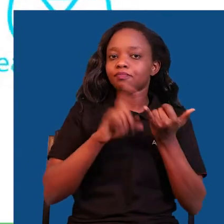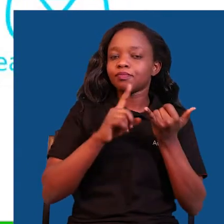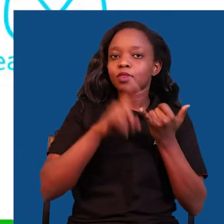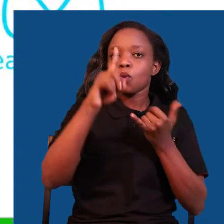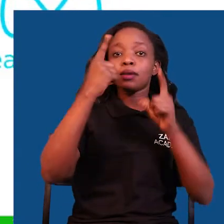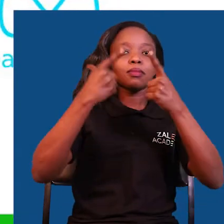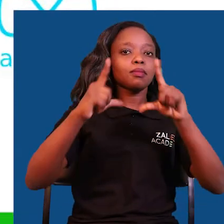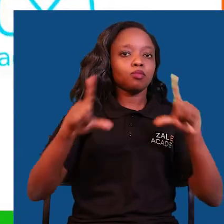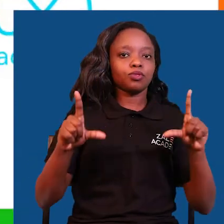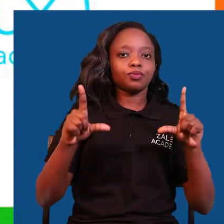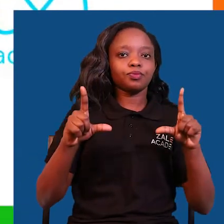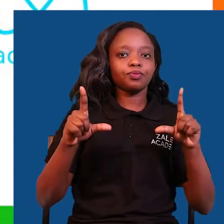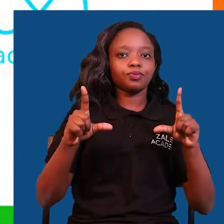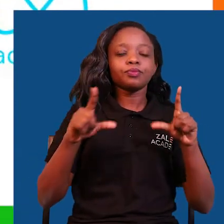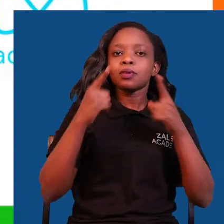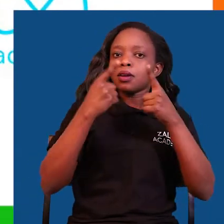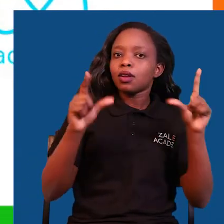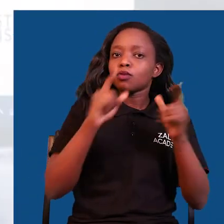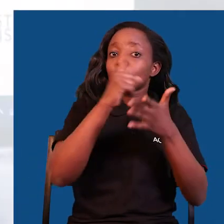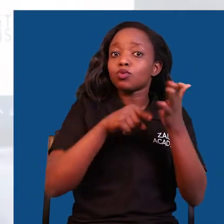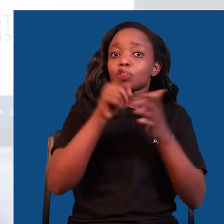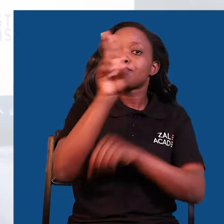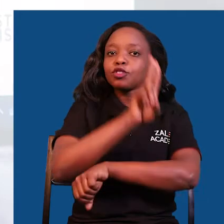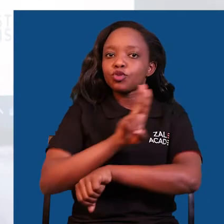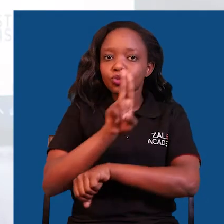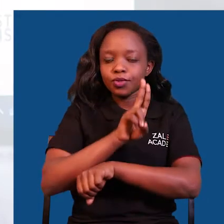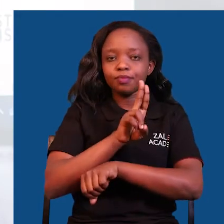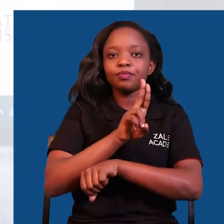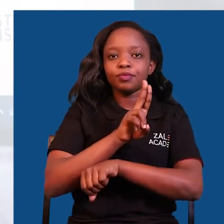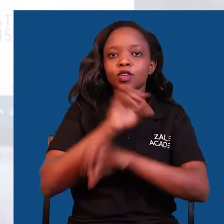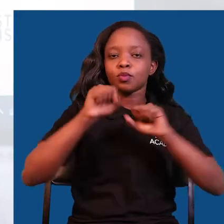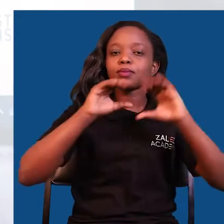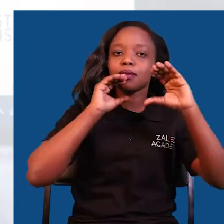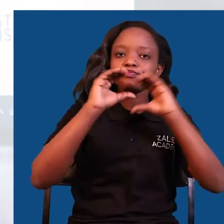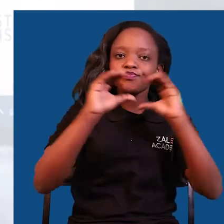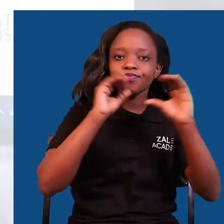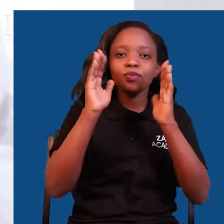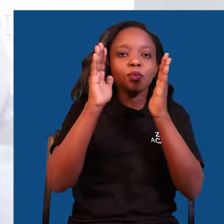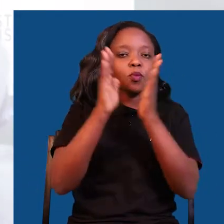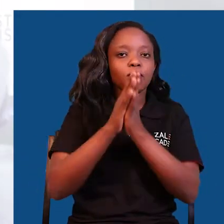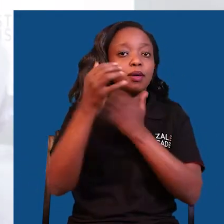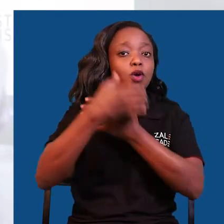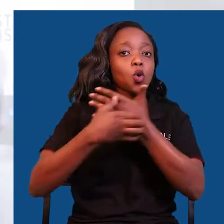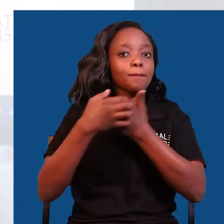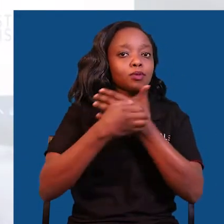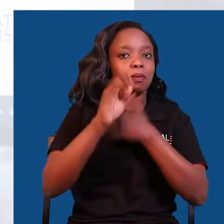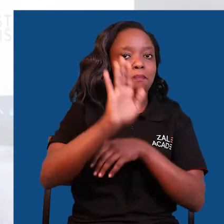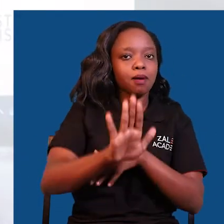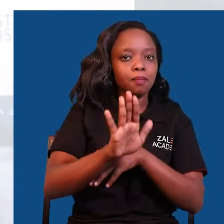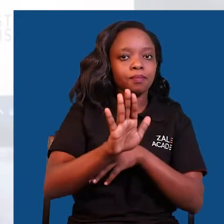need? One, you need a language. The language is what you will use to communicate with the